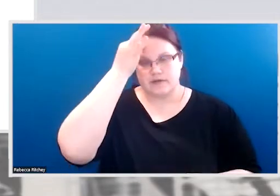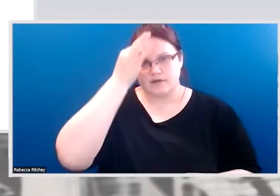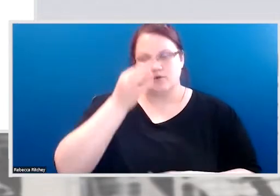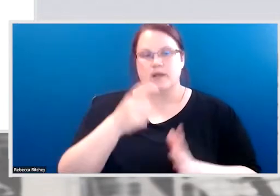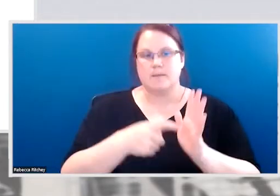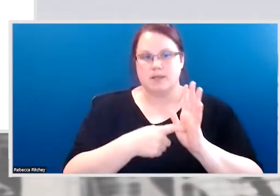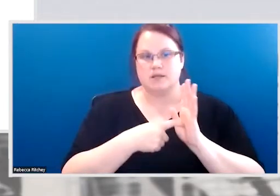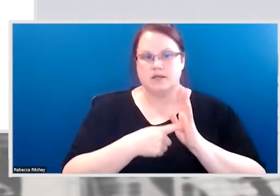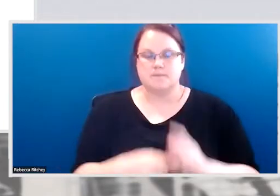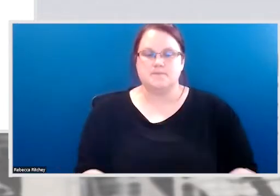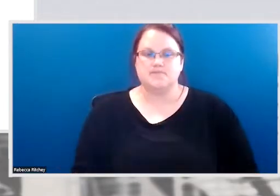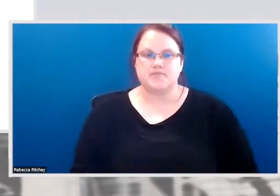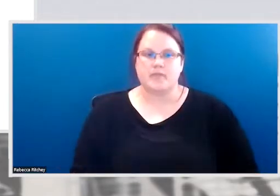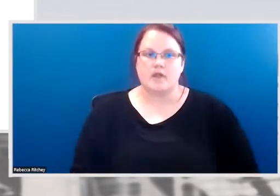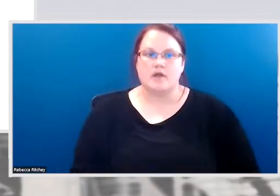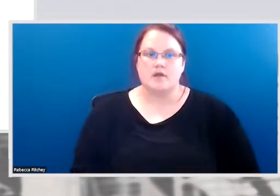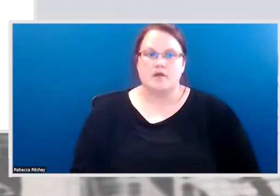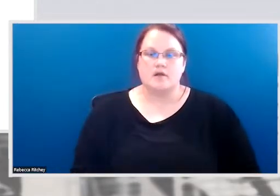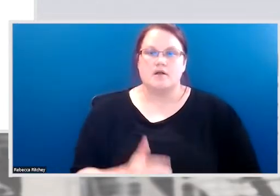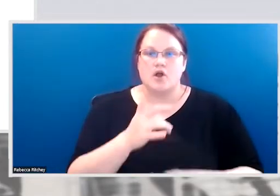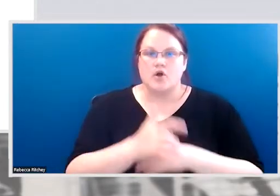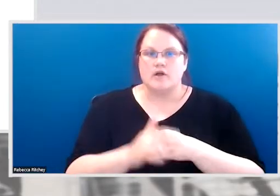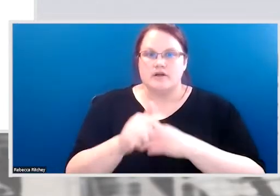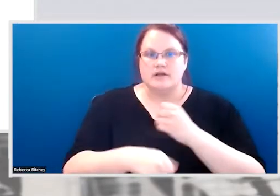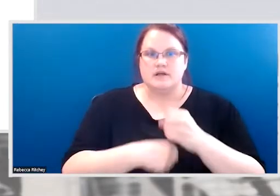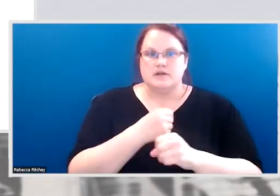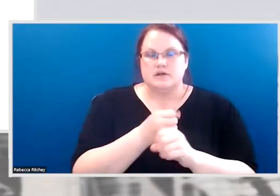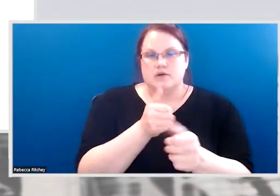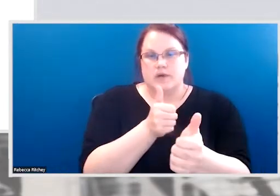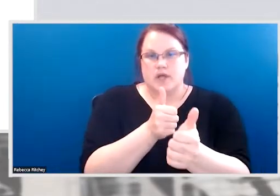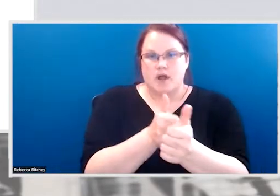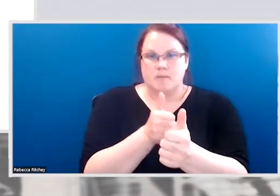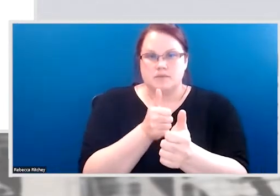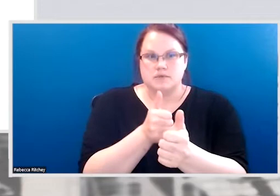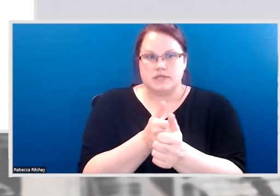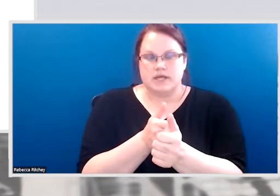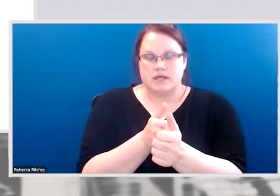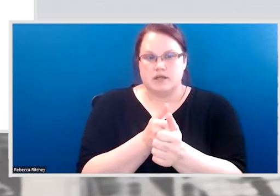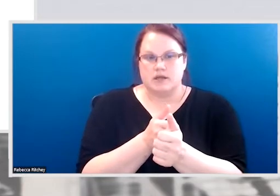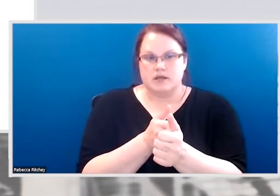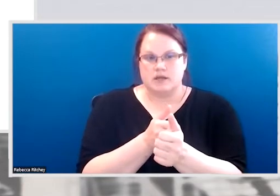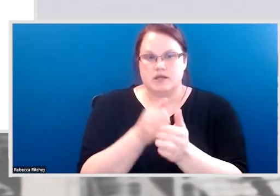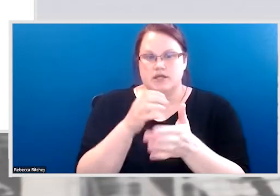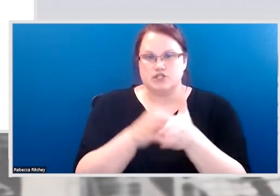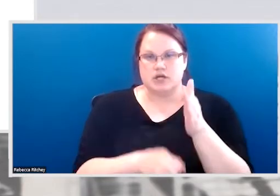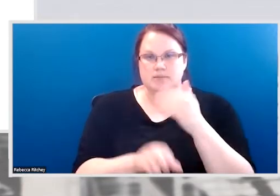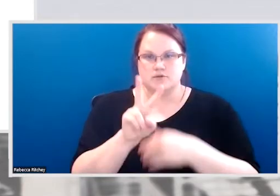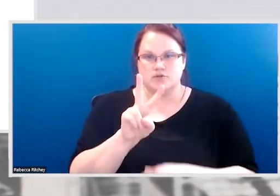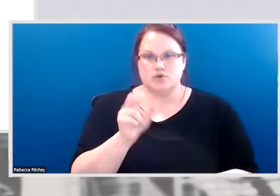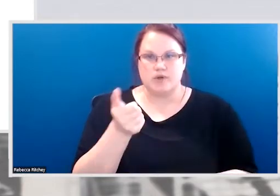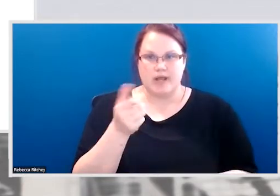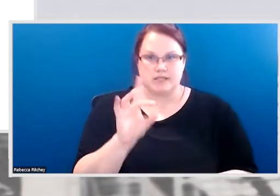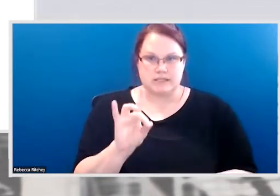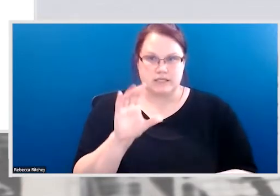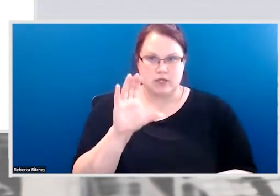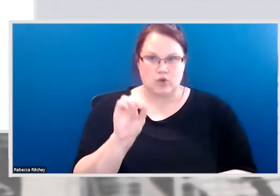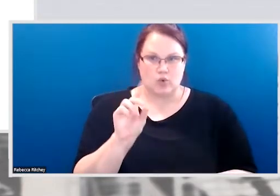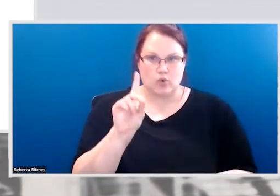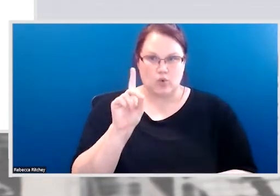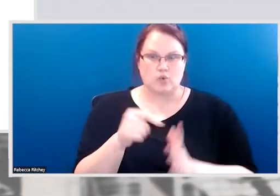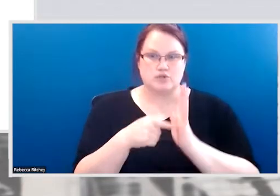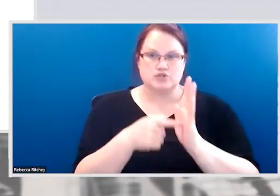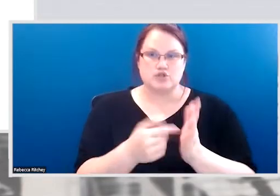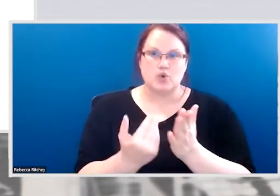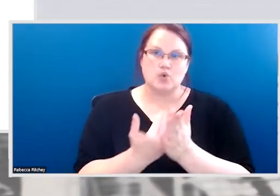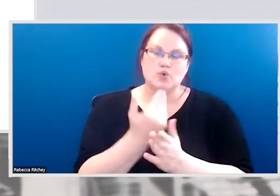for example. Earlier this year, we updated the Chapter 218 code to reflect some new values.